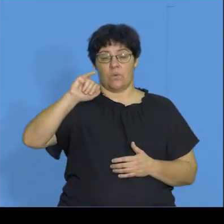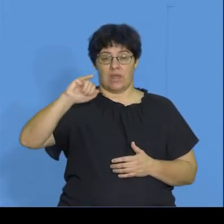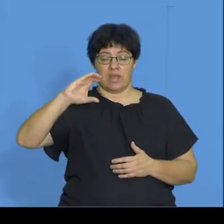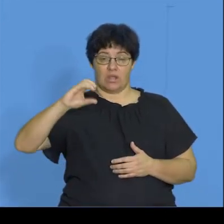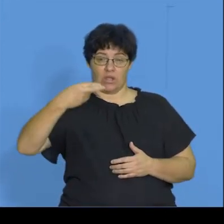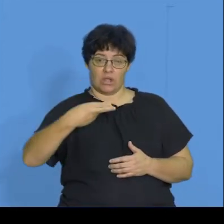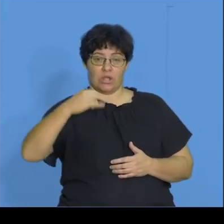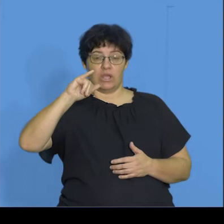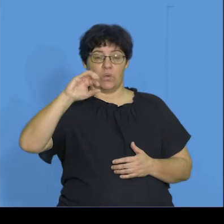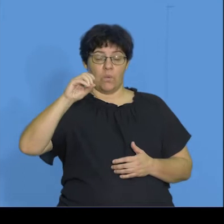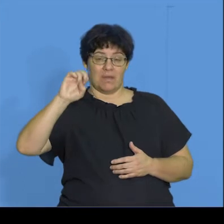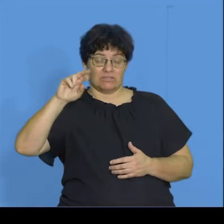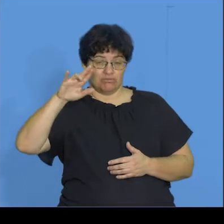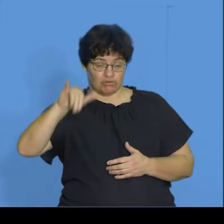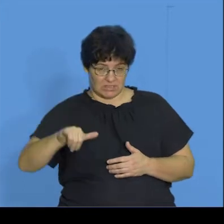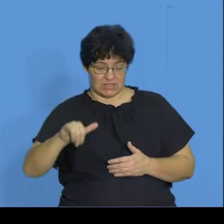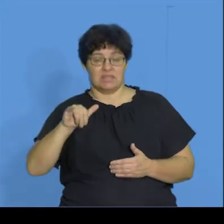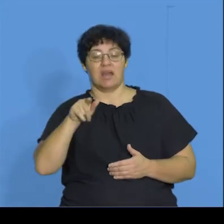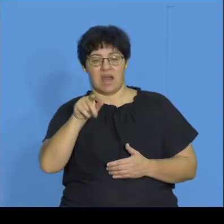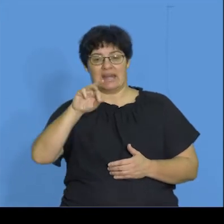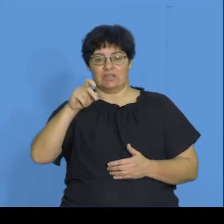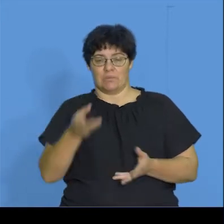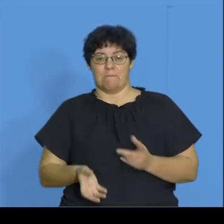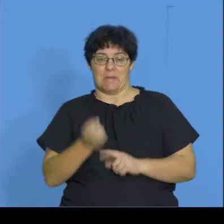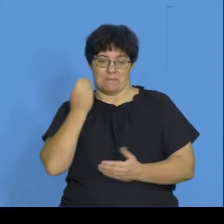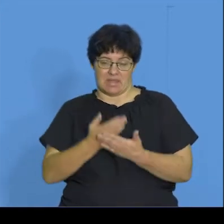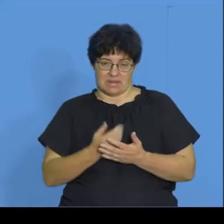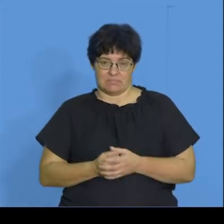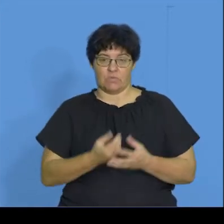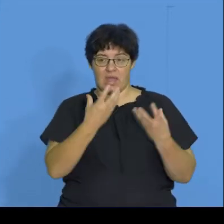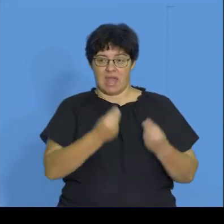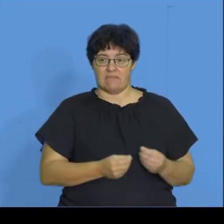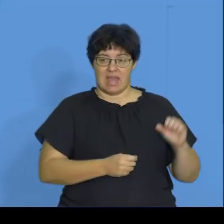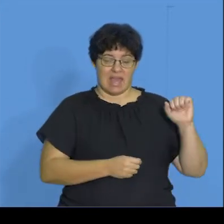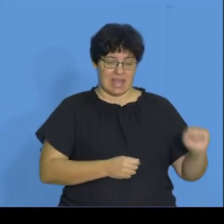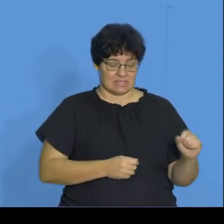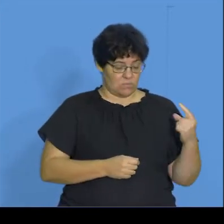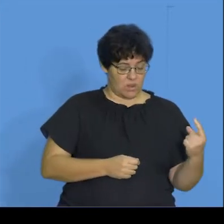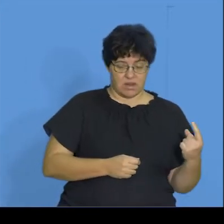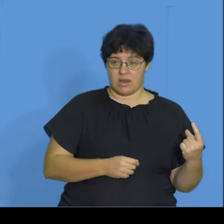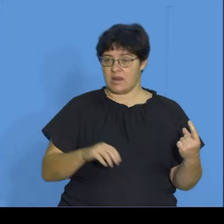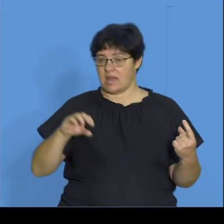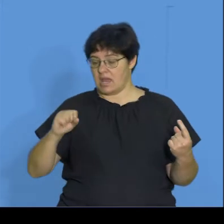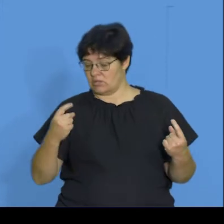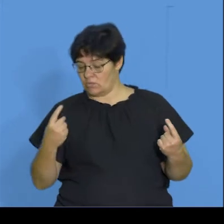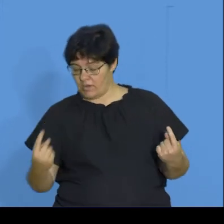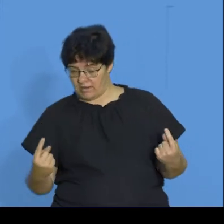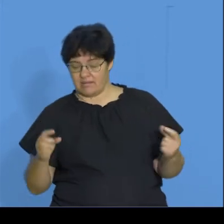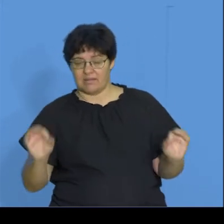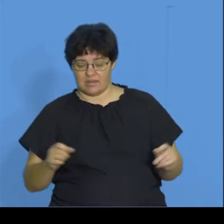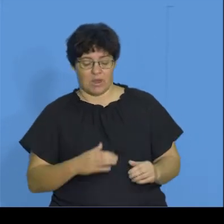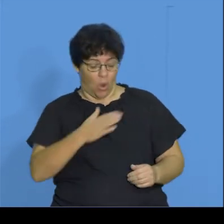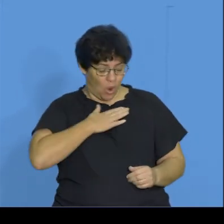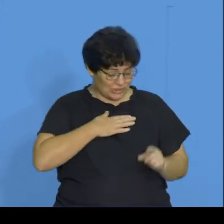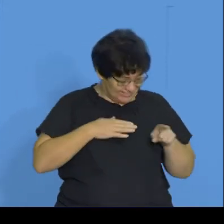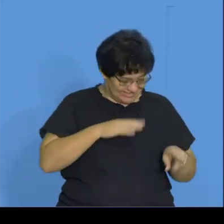participate in the reaction. So there's 1 sulfur on the left and 1 on the right. The problem comes with the